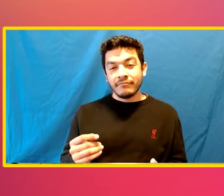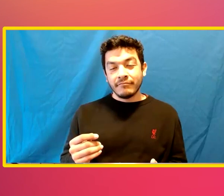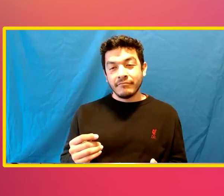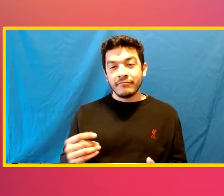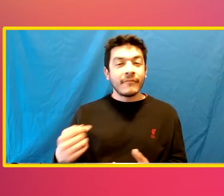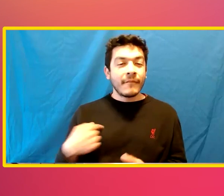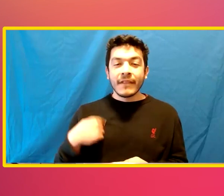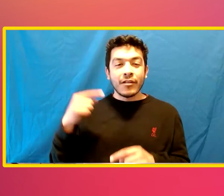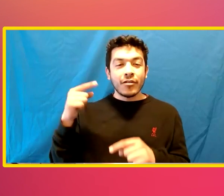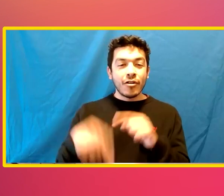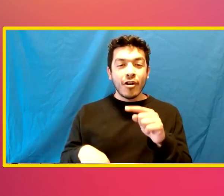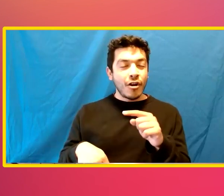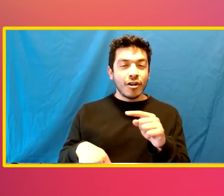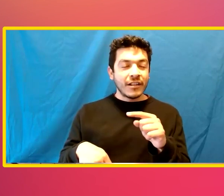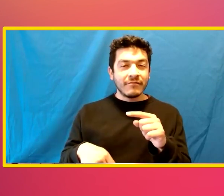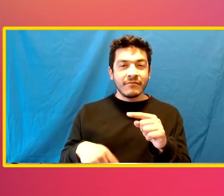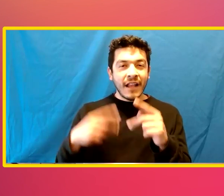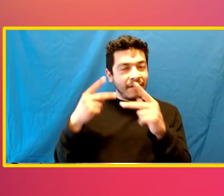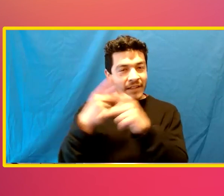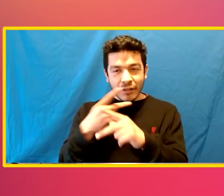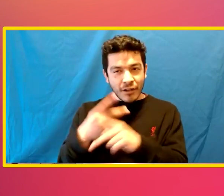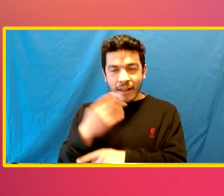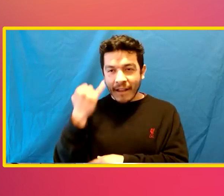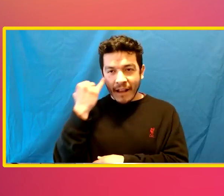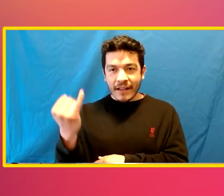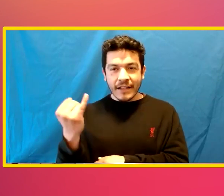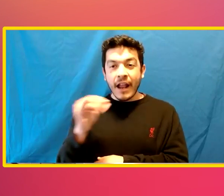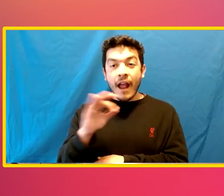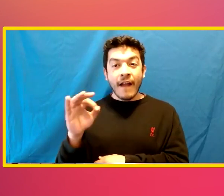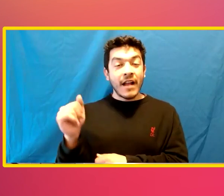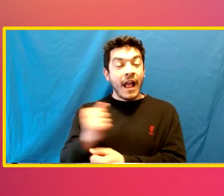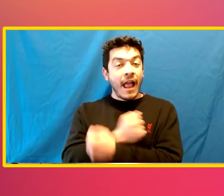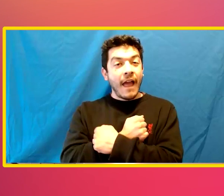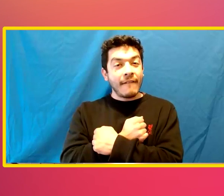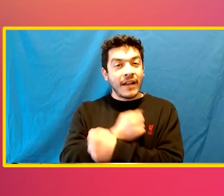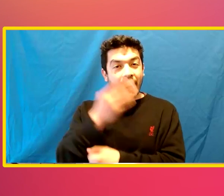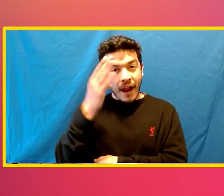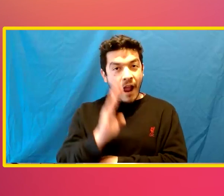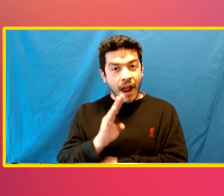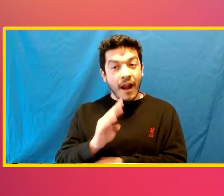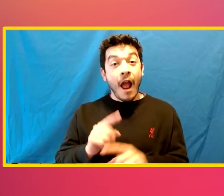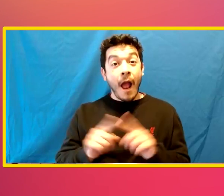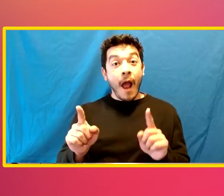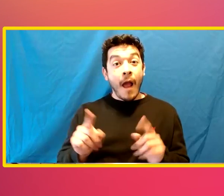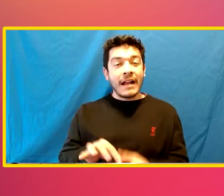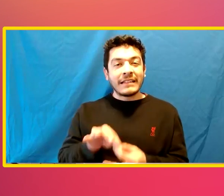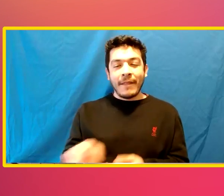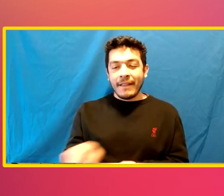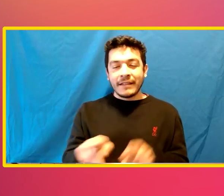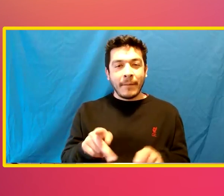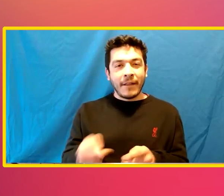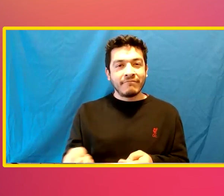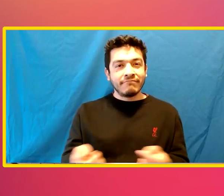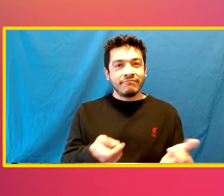I couldn't reconcile the idea of a loving God, but for these people.